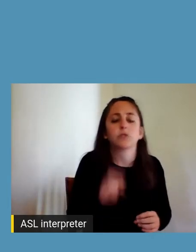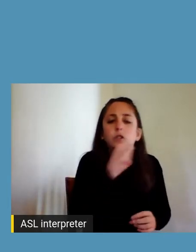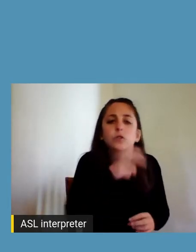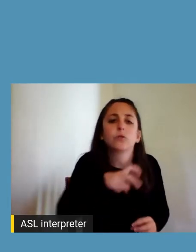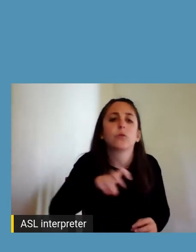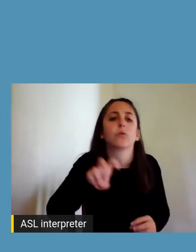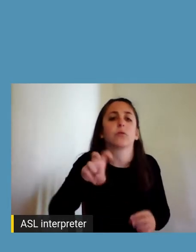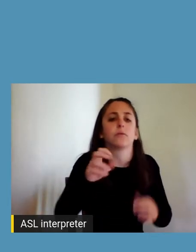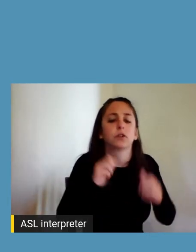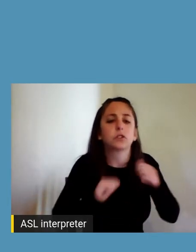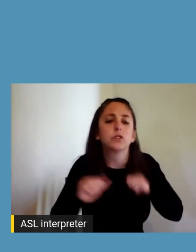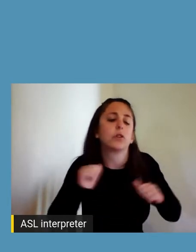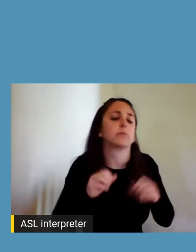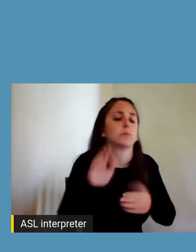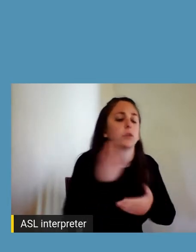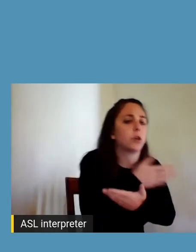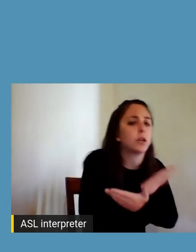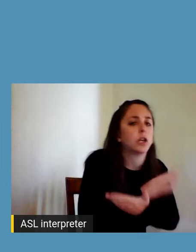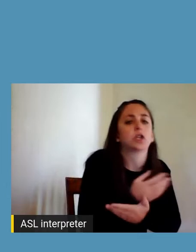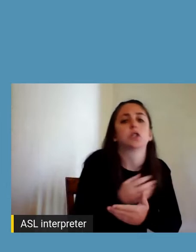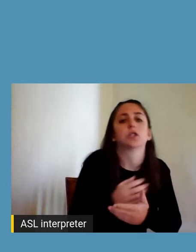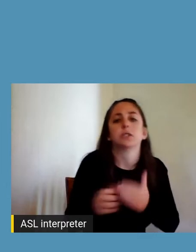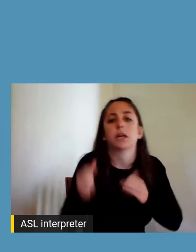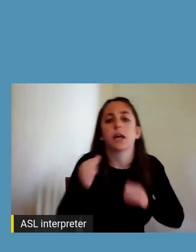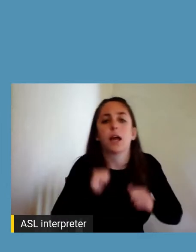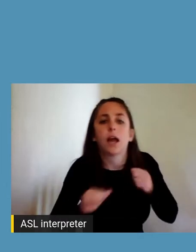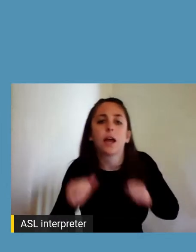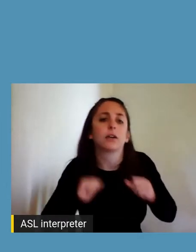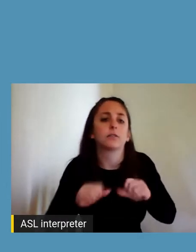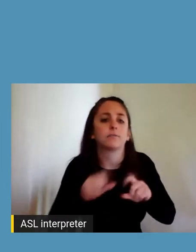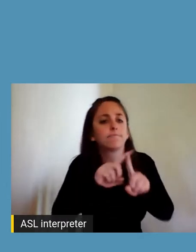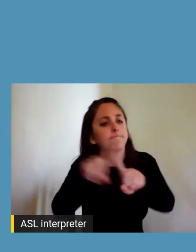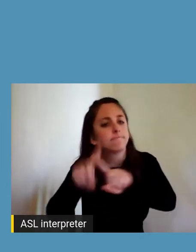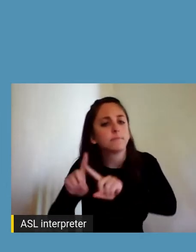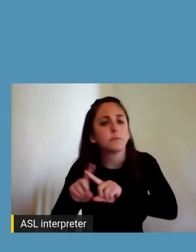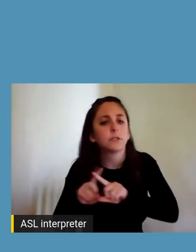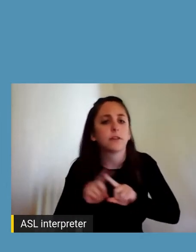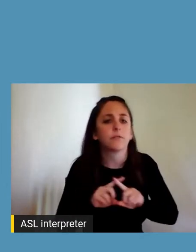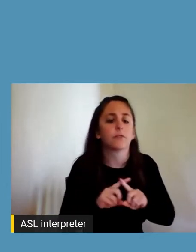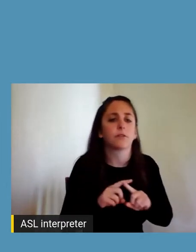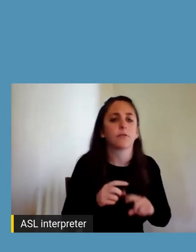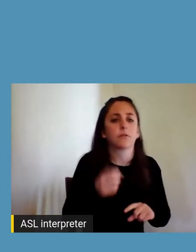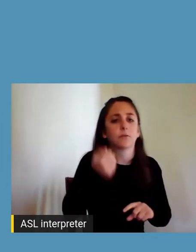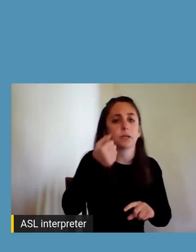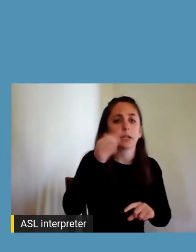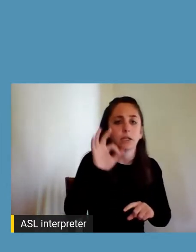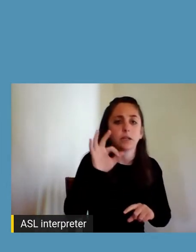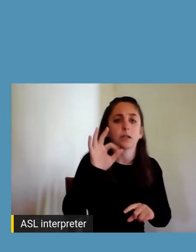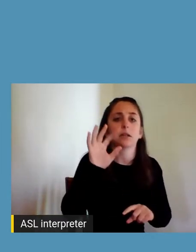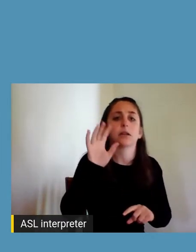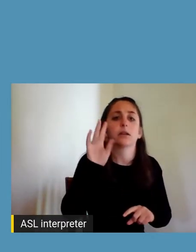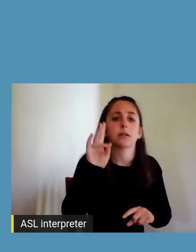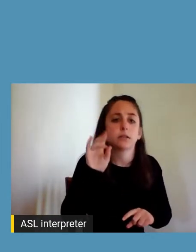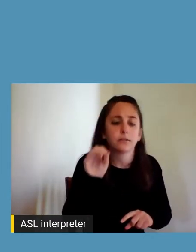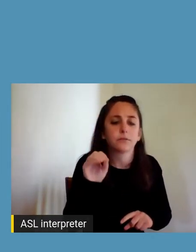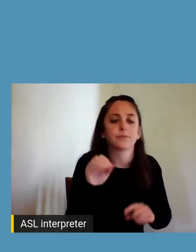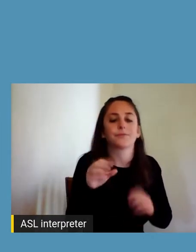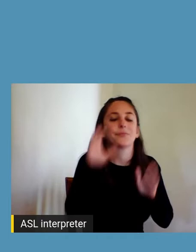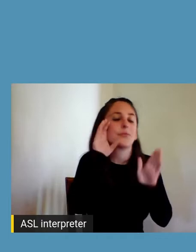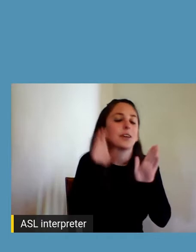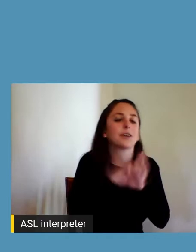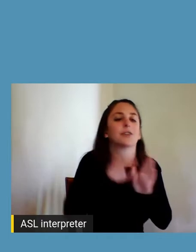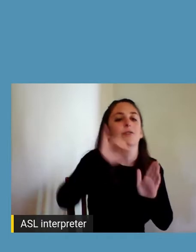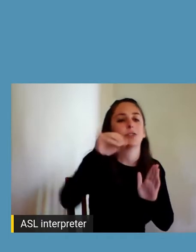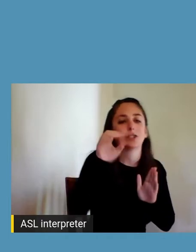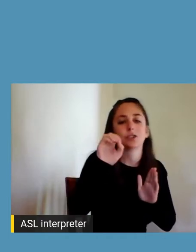celebrities, musicians, actors, changemakers, all from the 70s. There is a portrait of John Travolta, another one of Mick Jagger, to name a